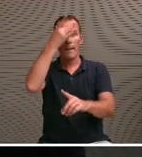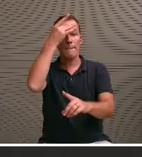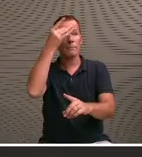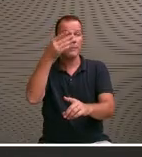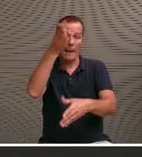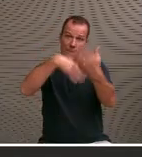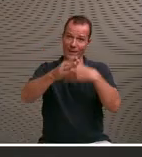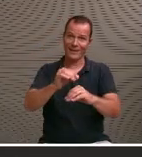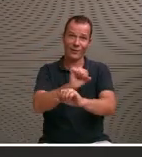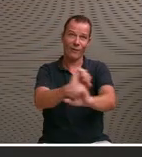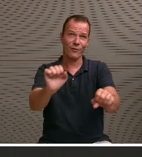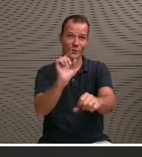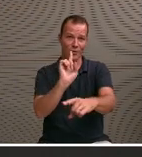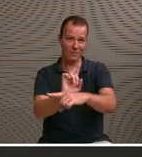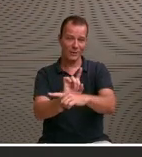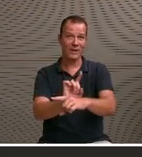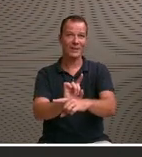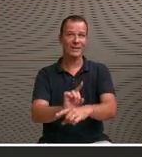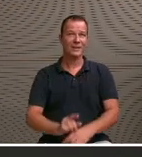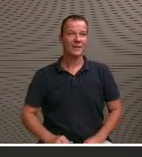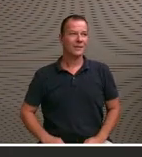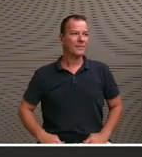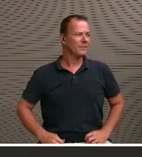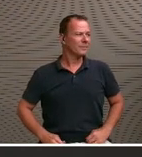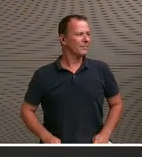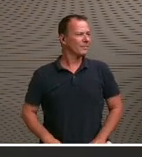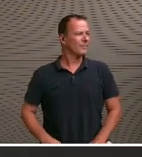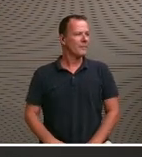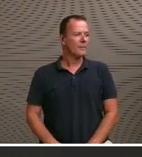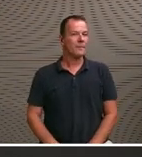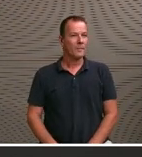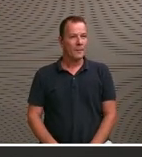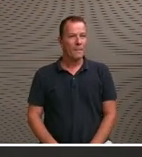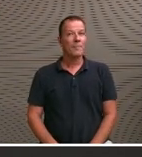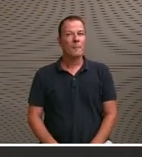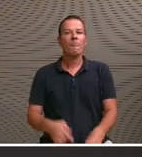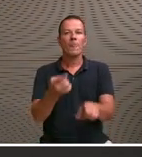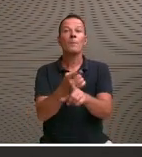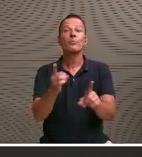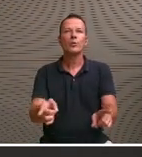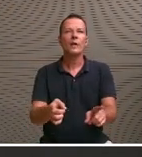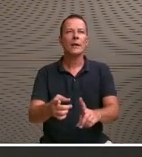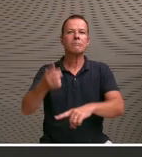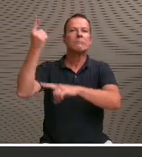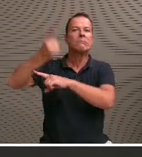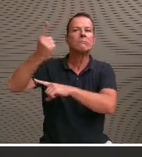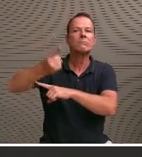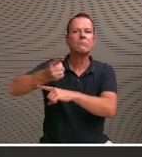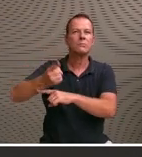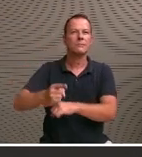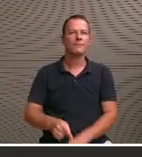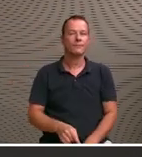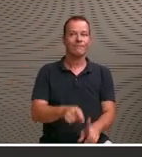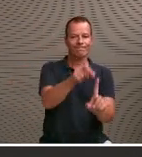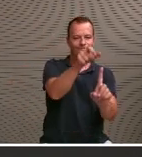day. So, why is there an imperative to scale climate technology? Miguel has just touched on it, of